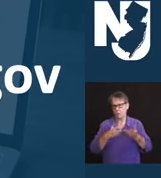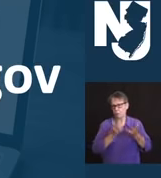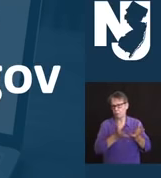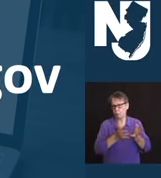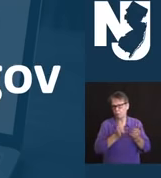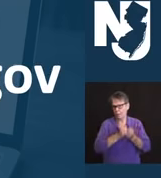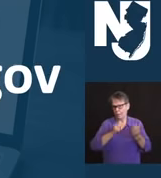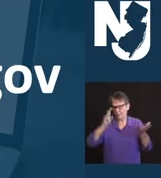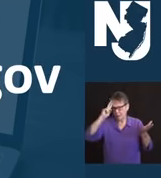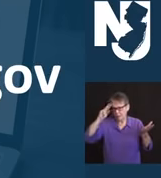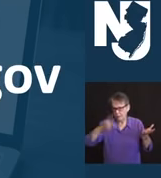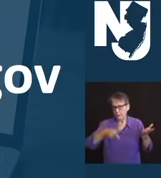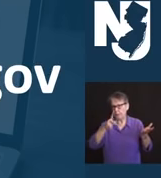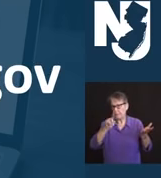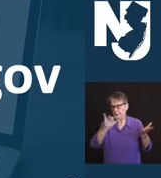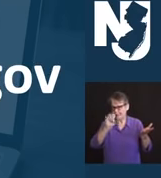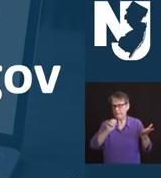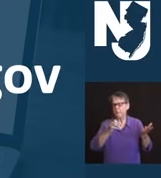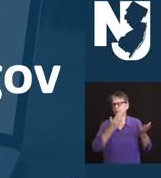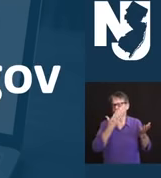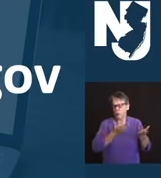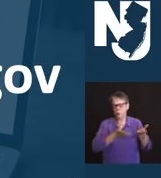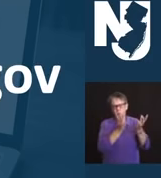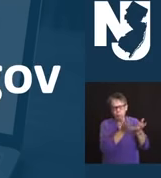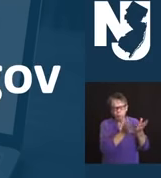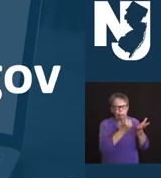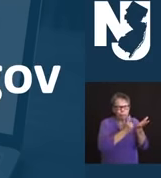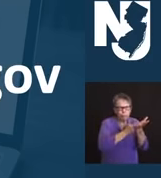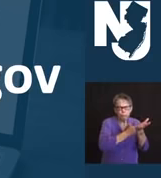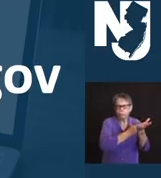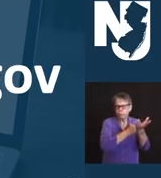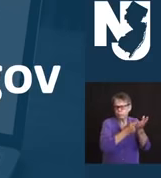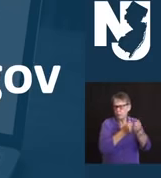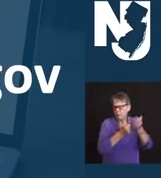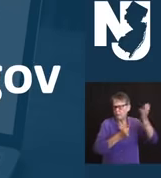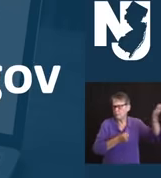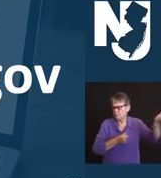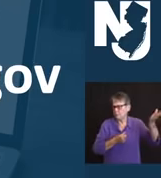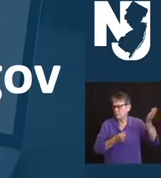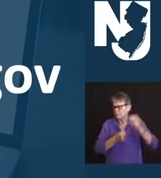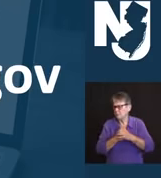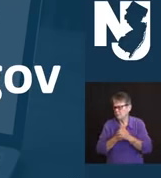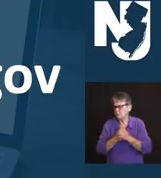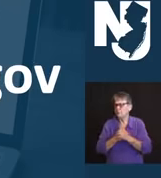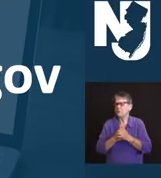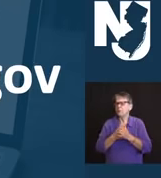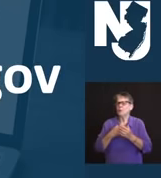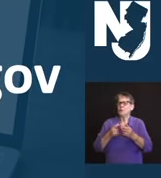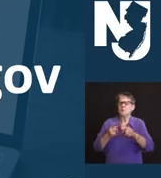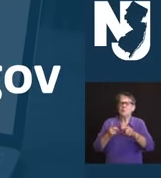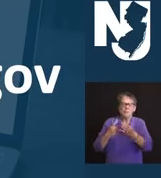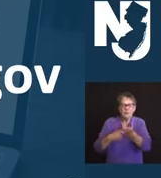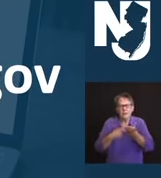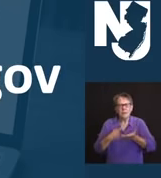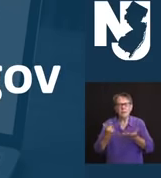a particularly good analysis on some of the states which have had flare-ups over the past couple of